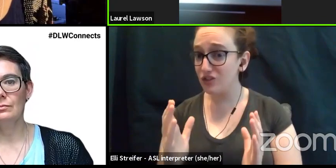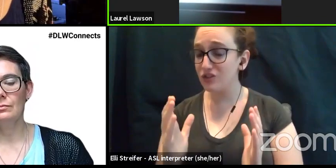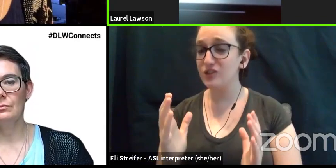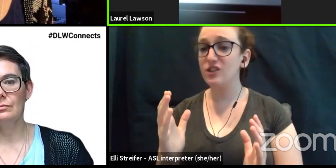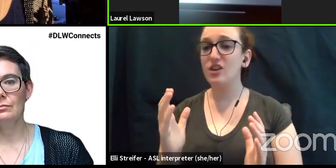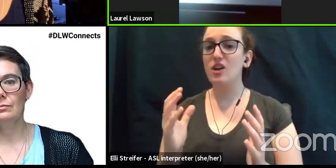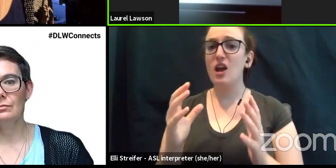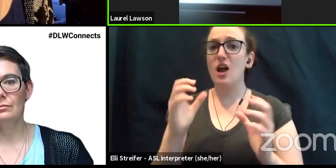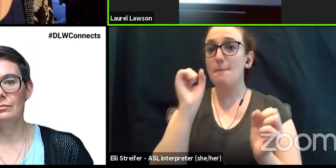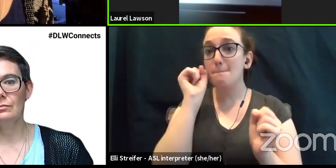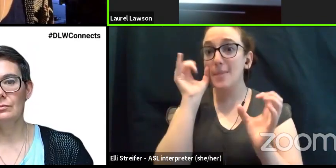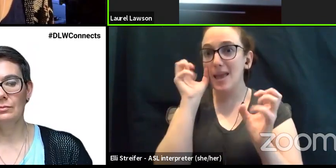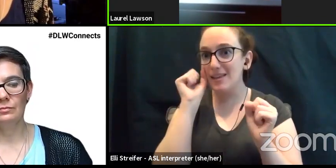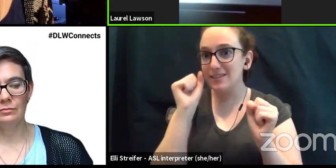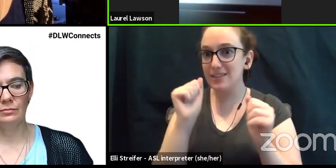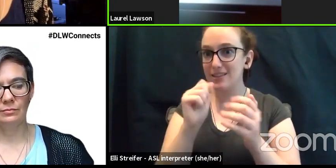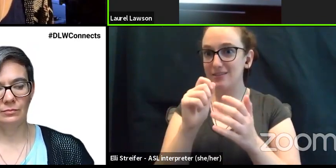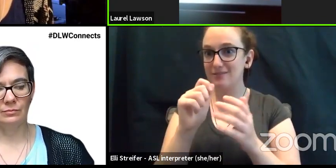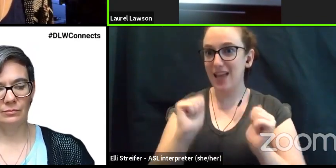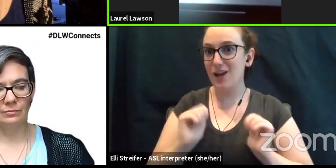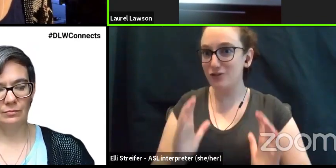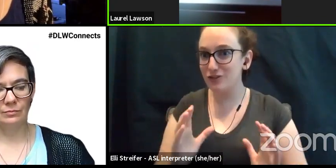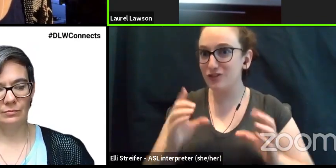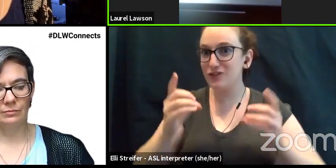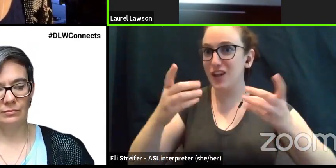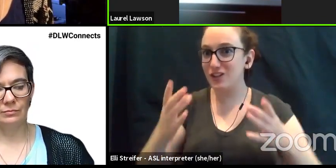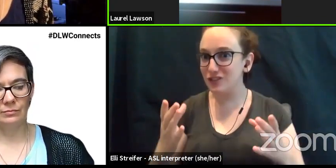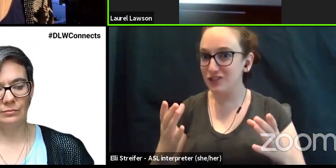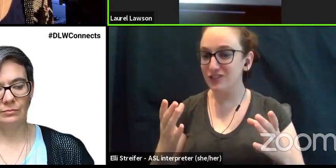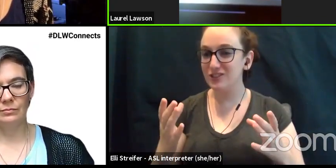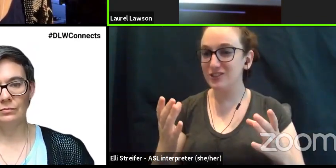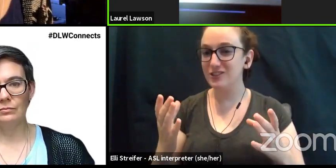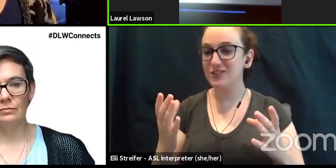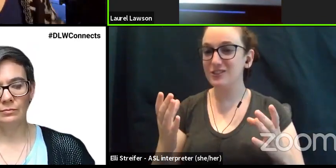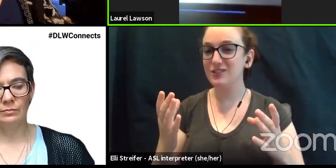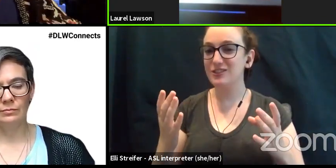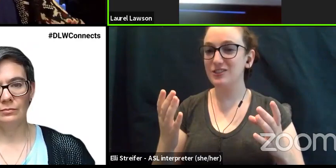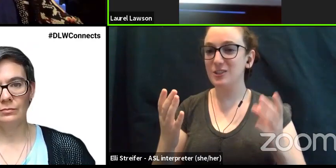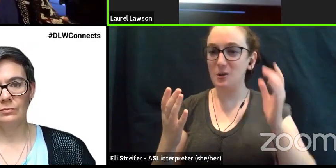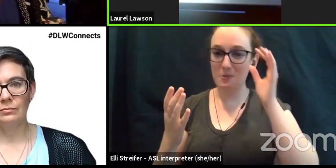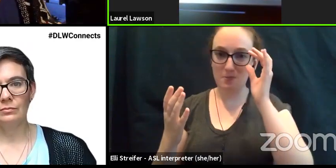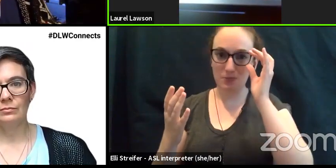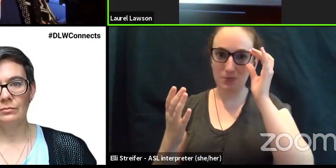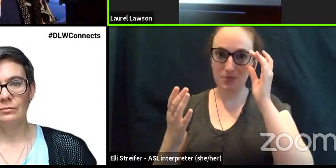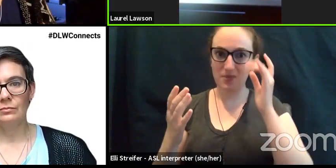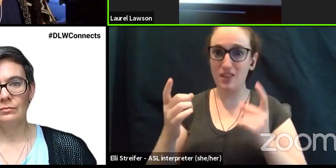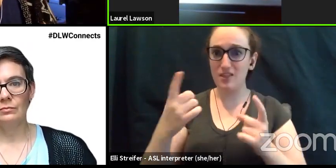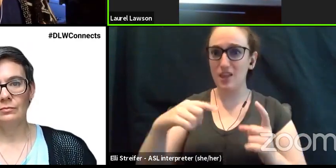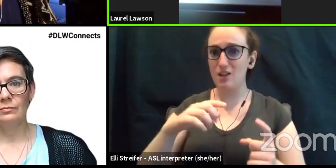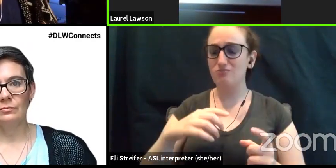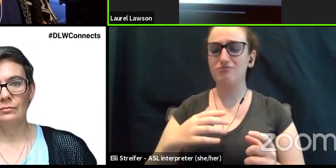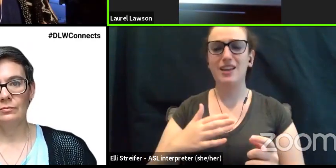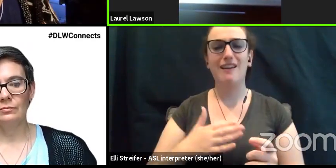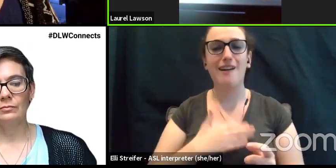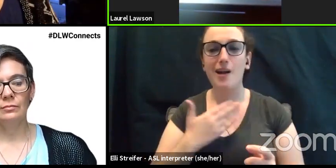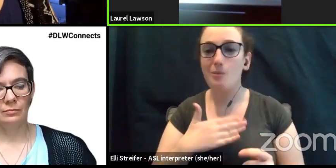fantastic actors and directors out there who may be happy to work with